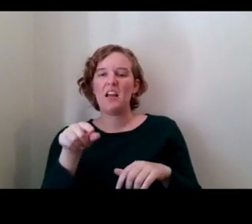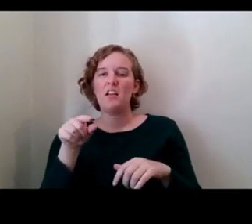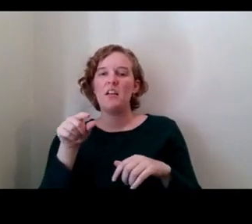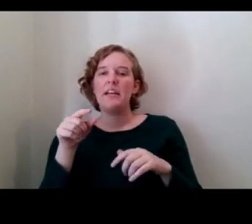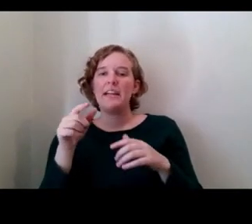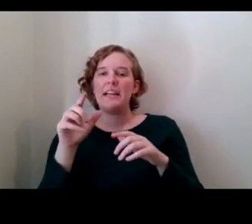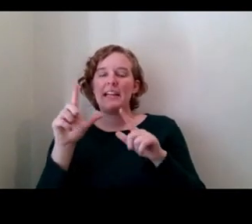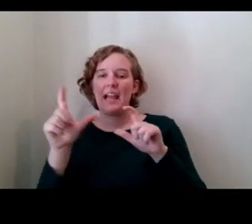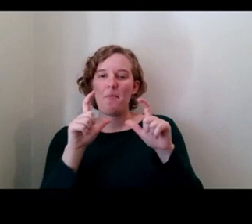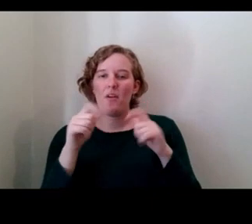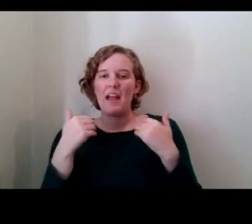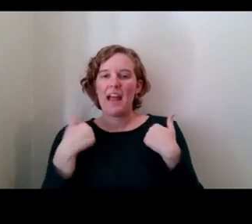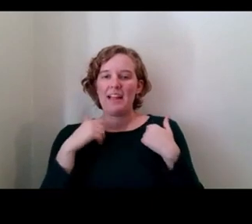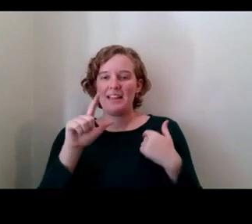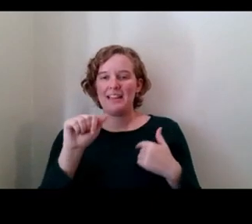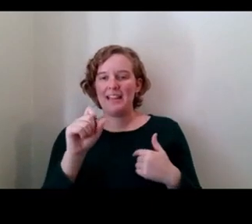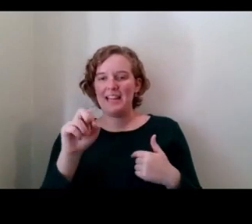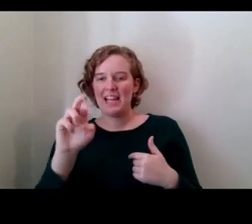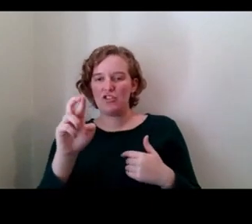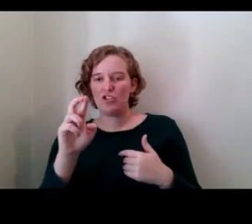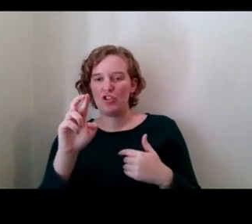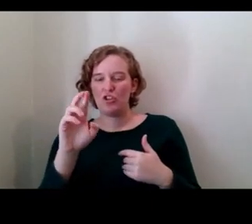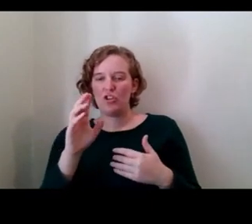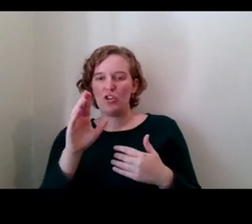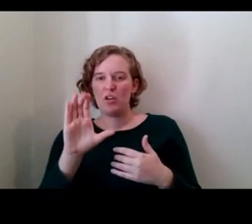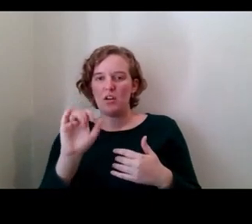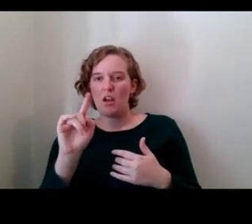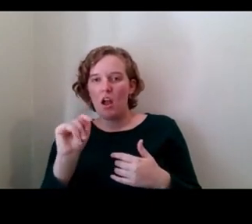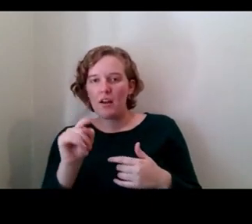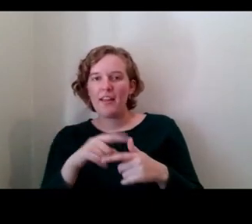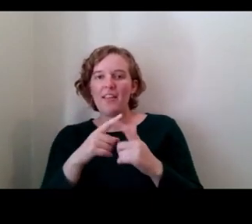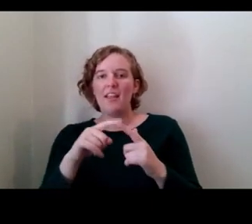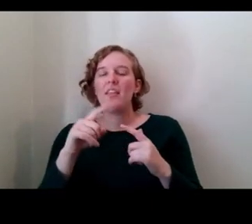camera, and this enclosure was actually vacuum formed.